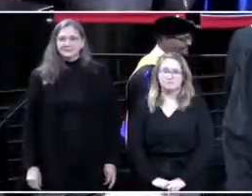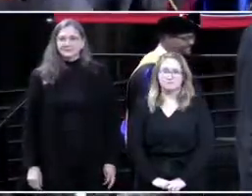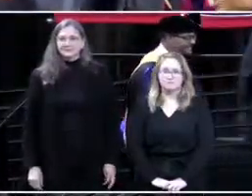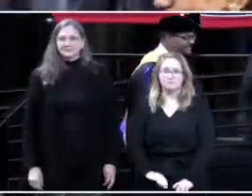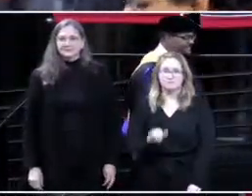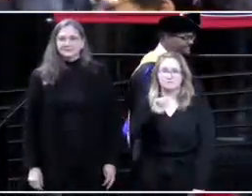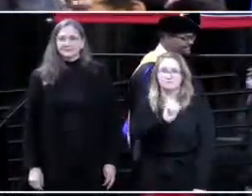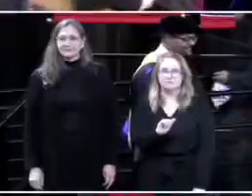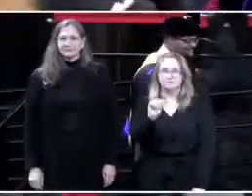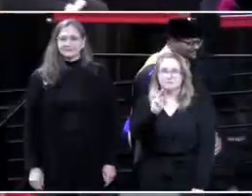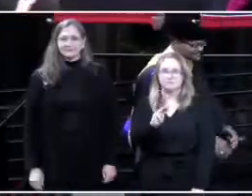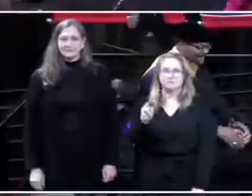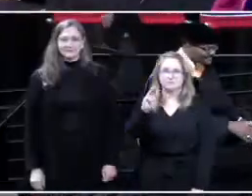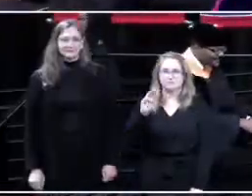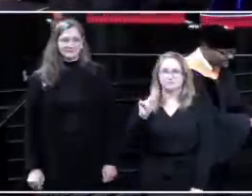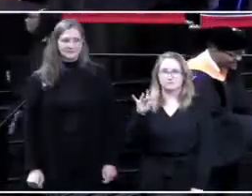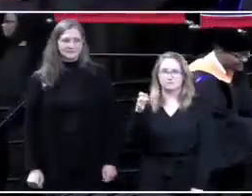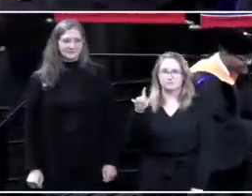Amelia Marie Marshall.